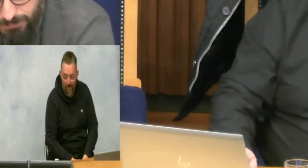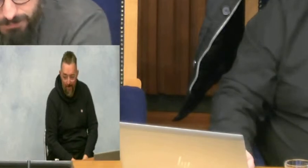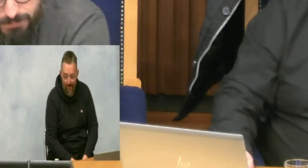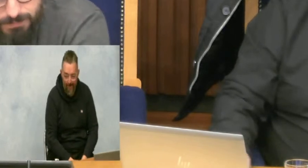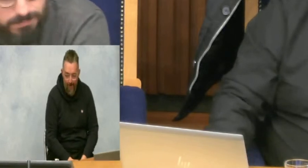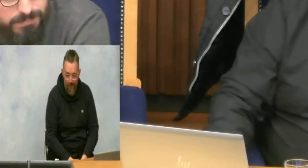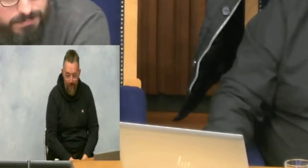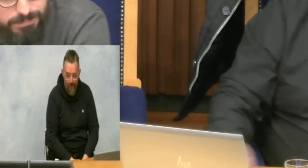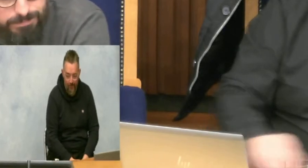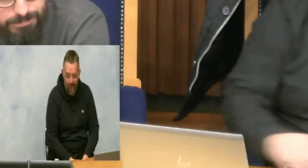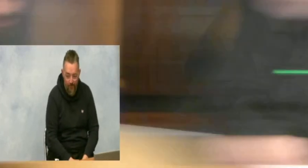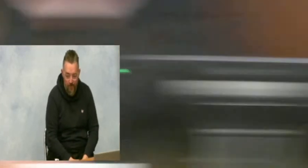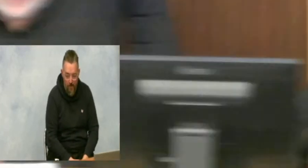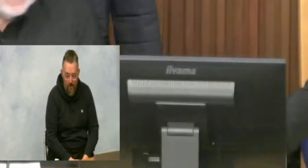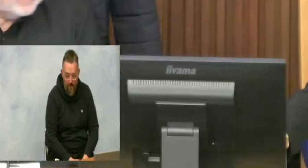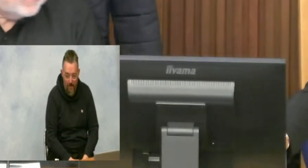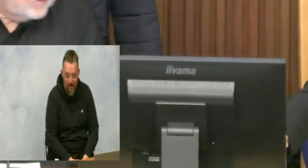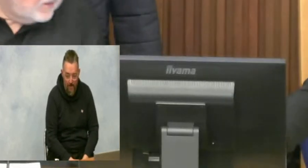Thanks, Martin.